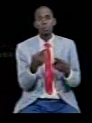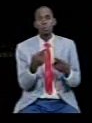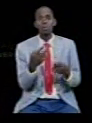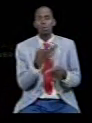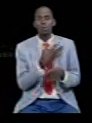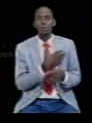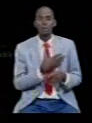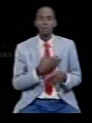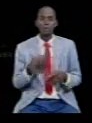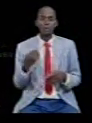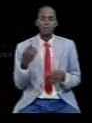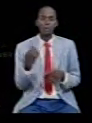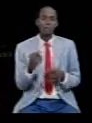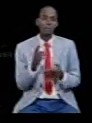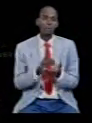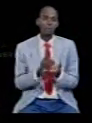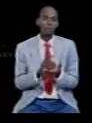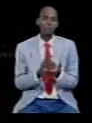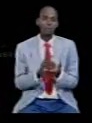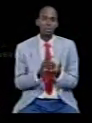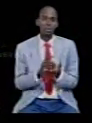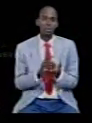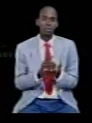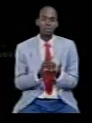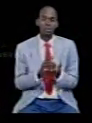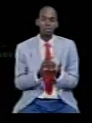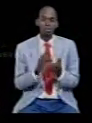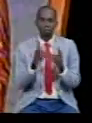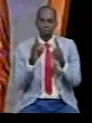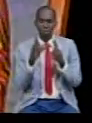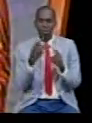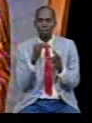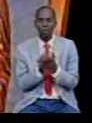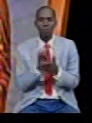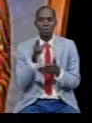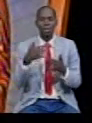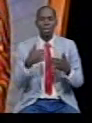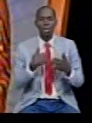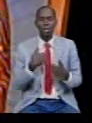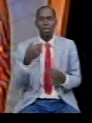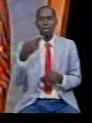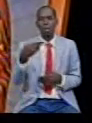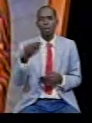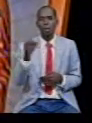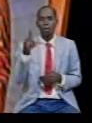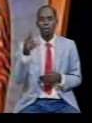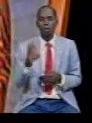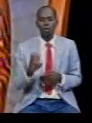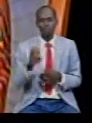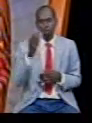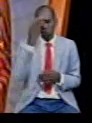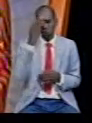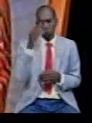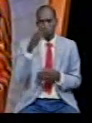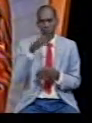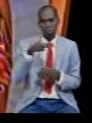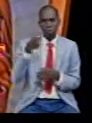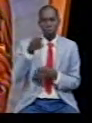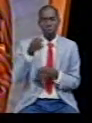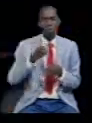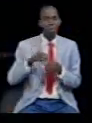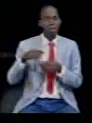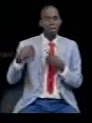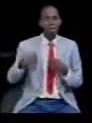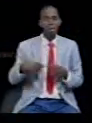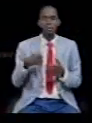me said that I have hole in the heart, which have been disturbing me. It caused me a lot of